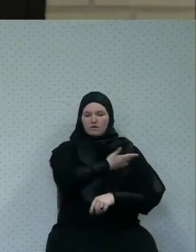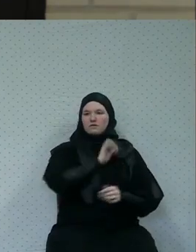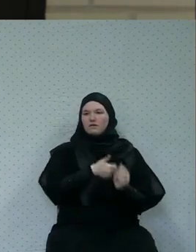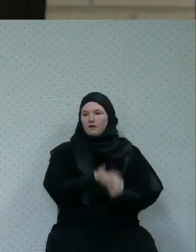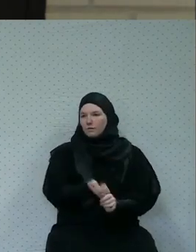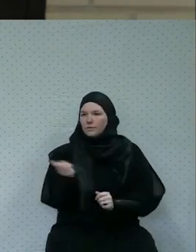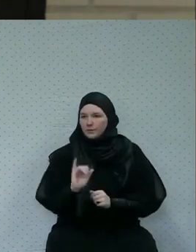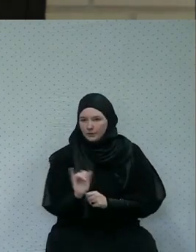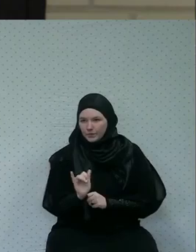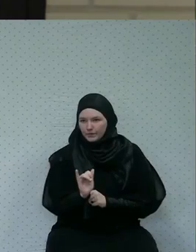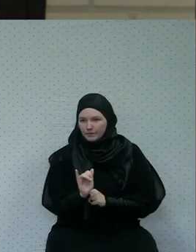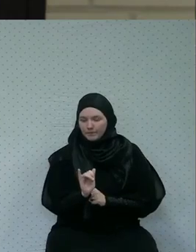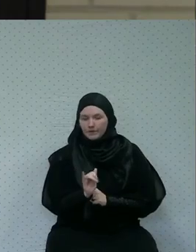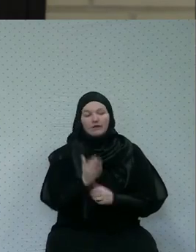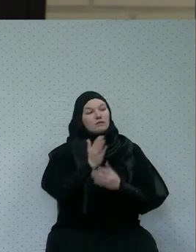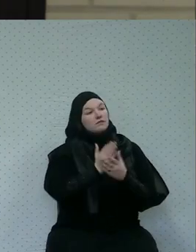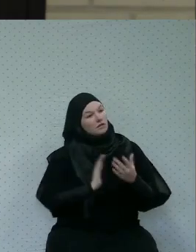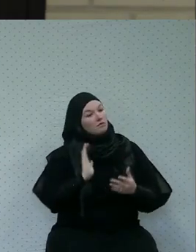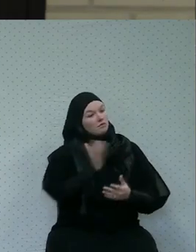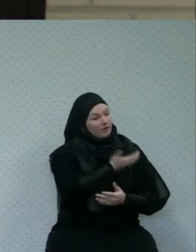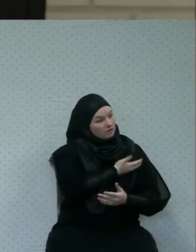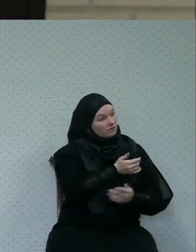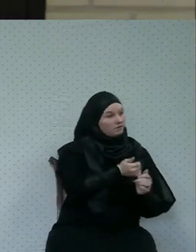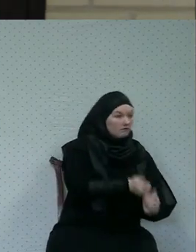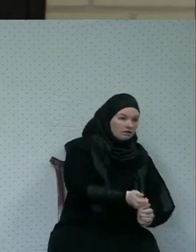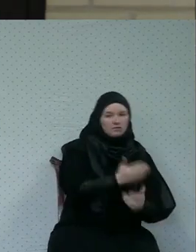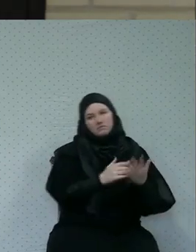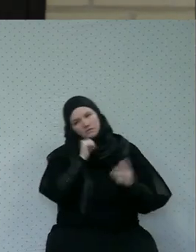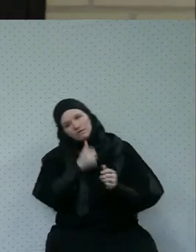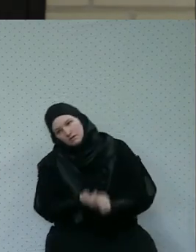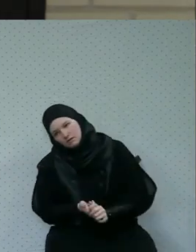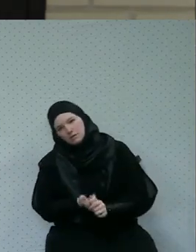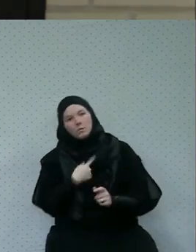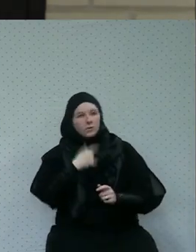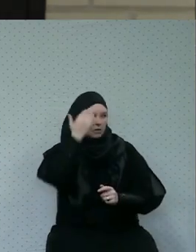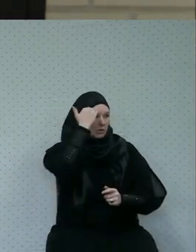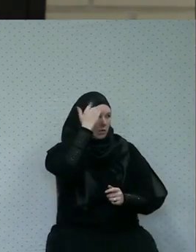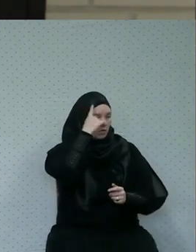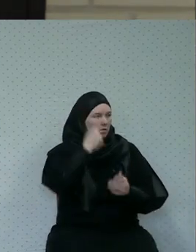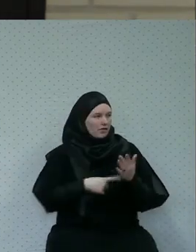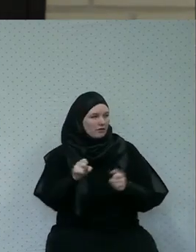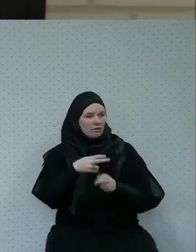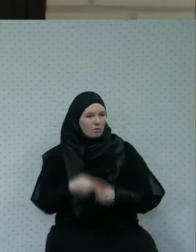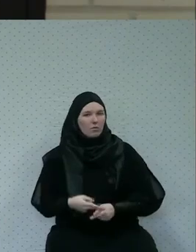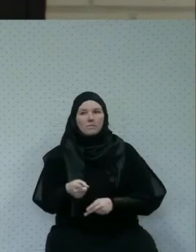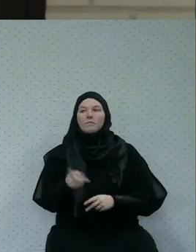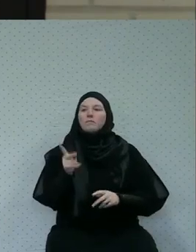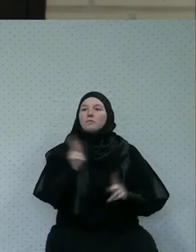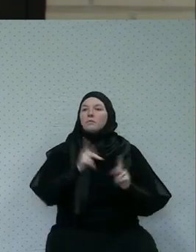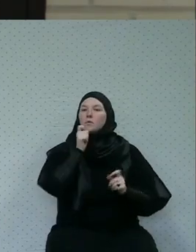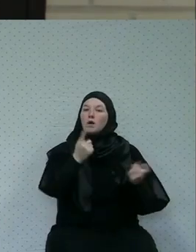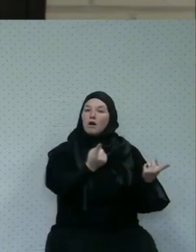follow. Some of us do, some of us don't. We know what they are called. Those who